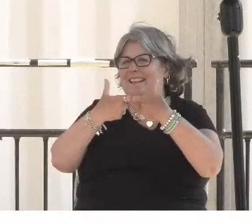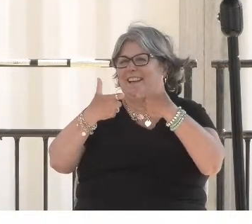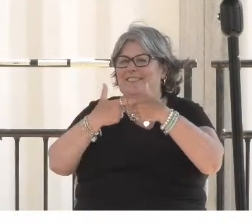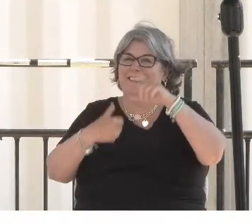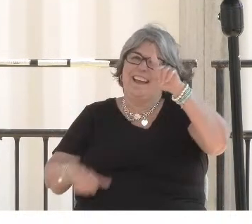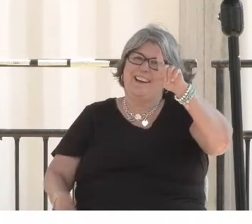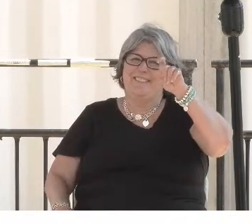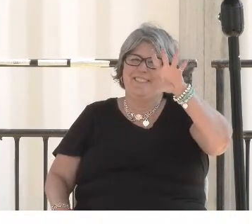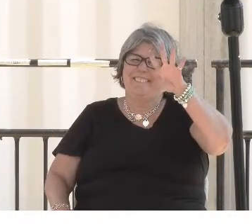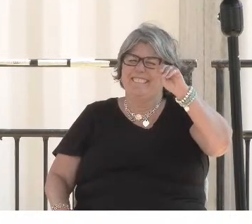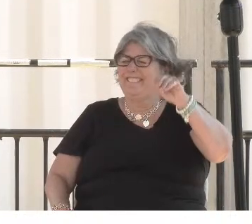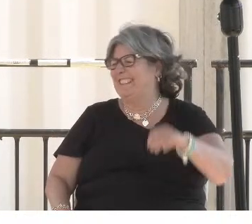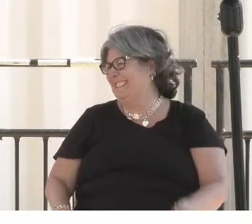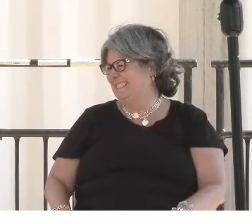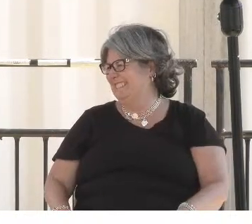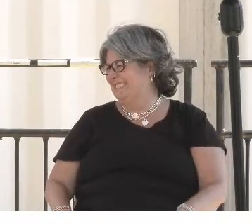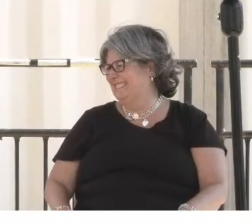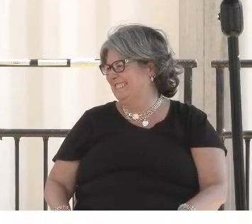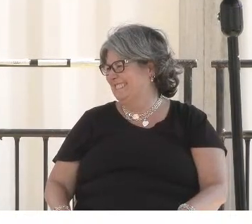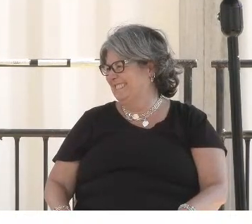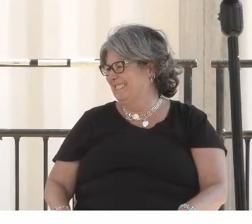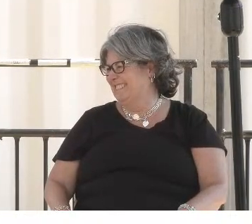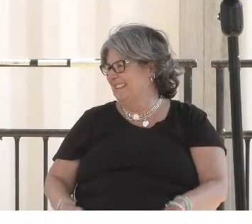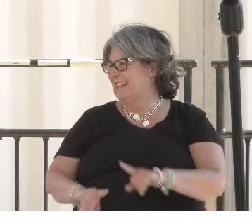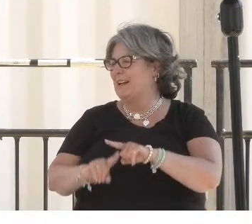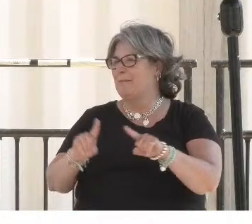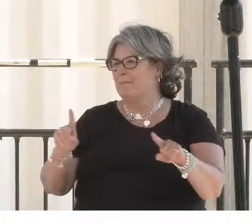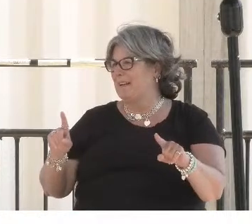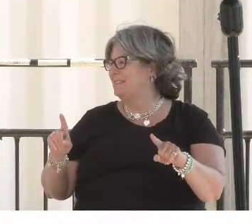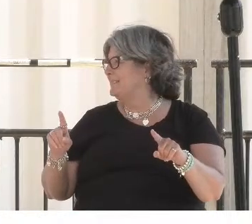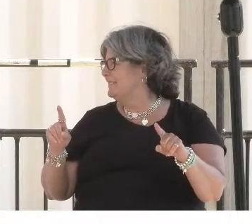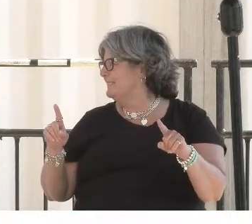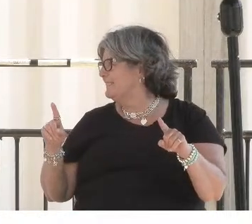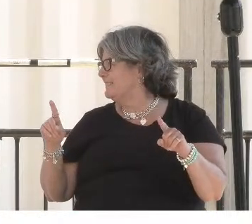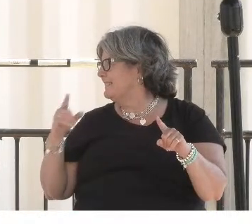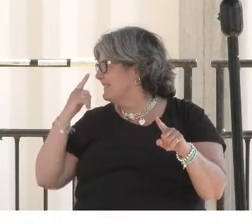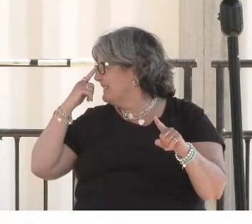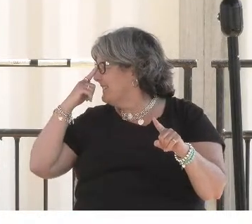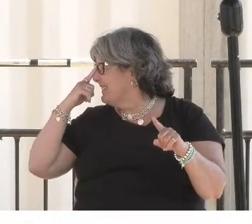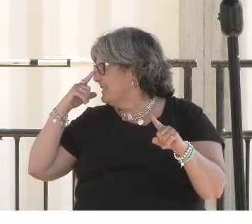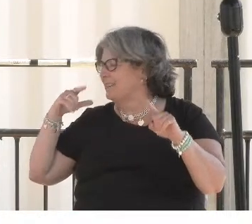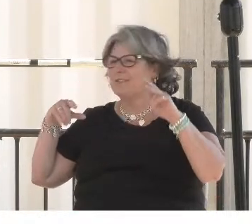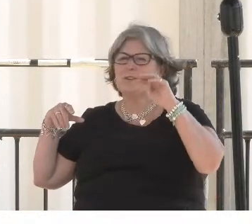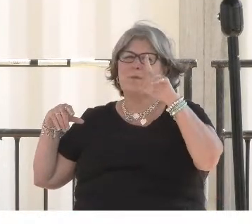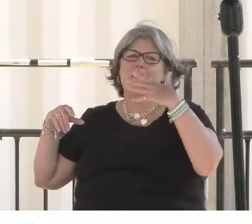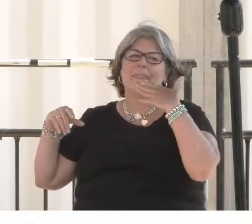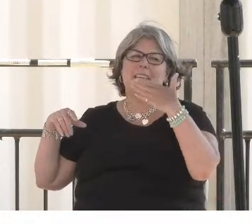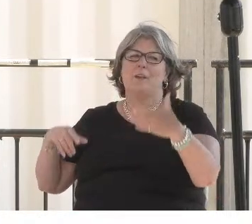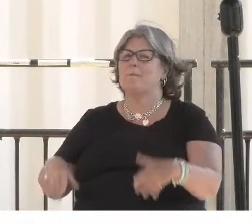F-150. But in the meantime, we'll kick it back to